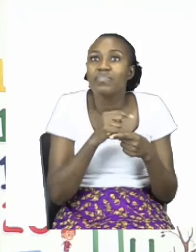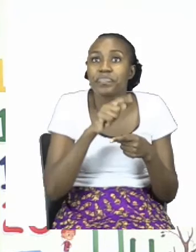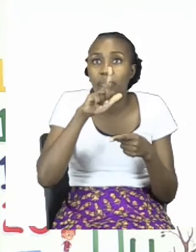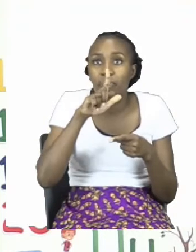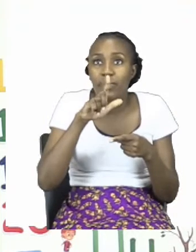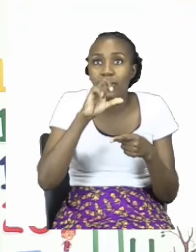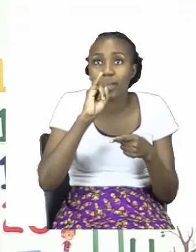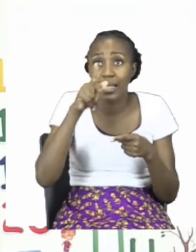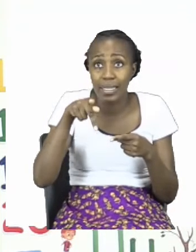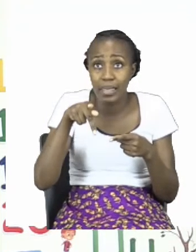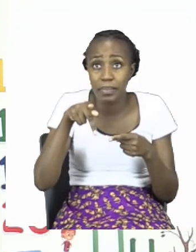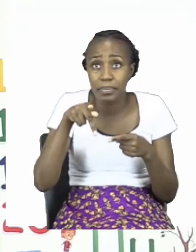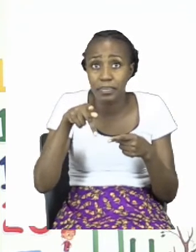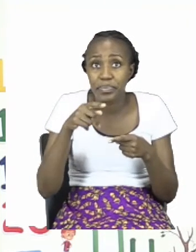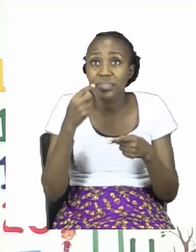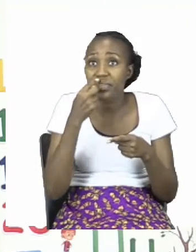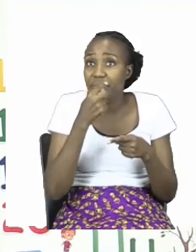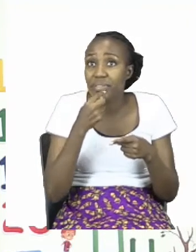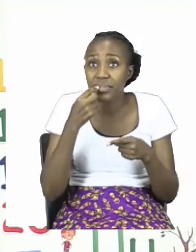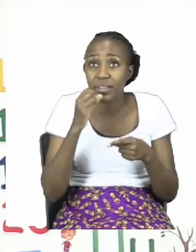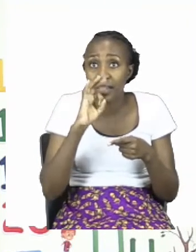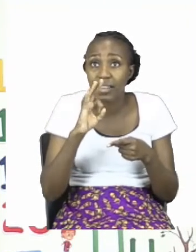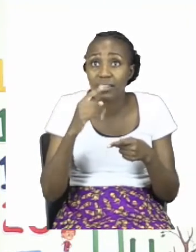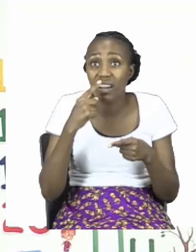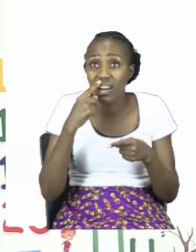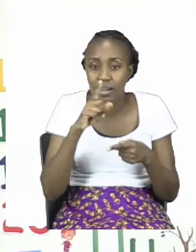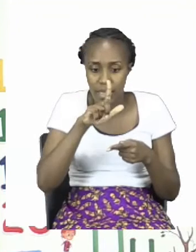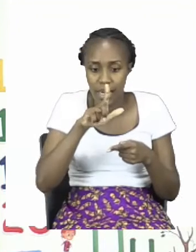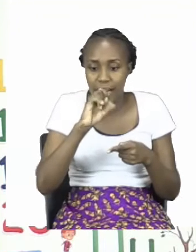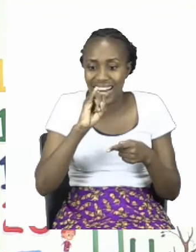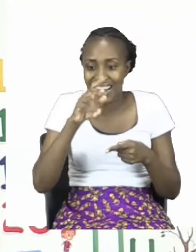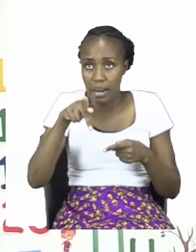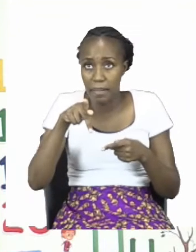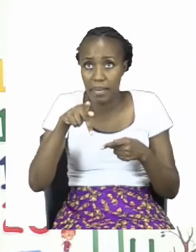of them is lip, but when we have 2 of them, we have